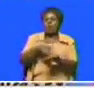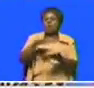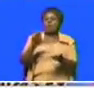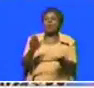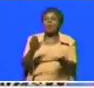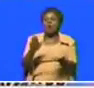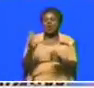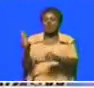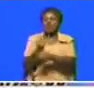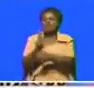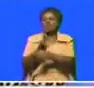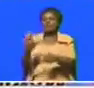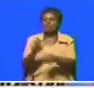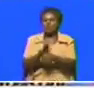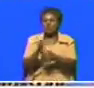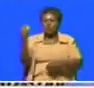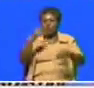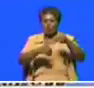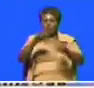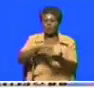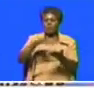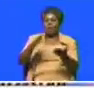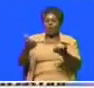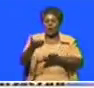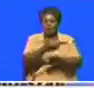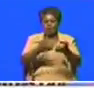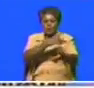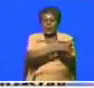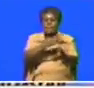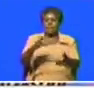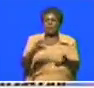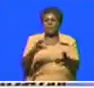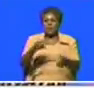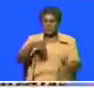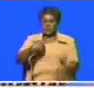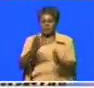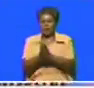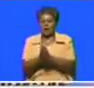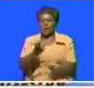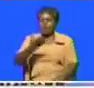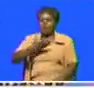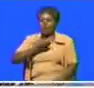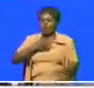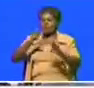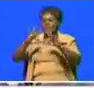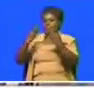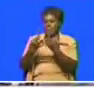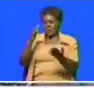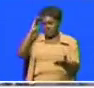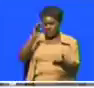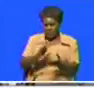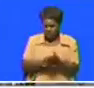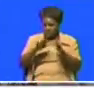make us more useful and contribute more to economic empowerment of ourselves and our own families. We believe